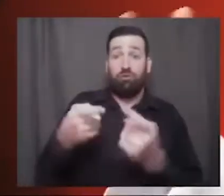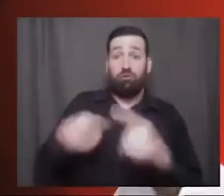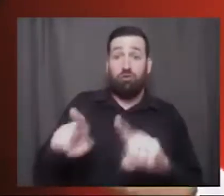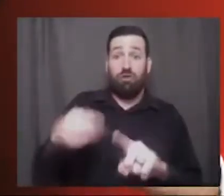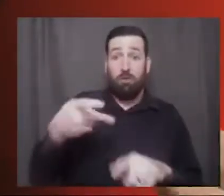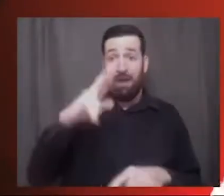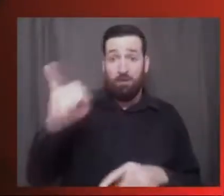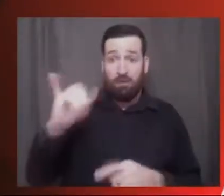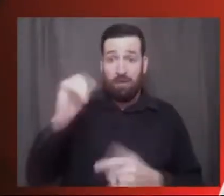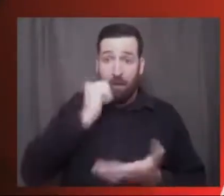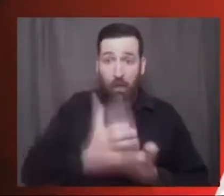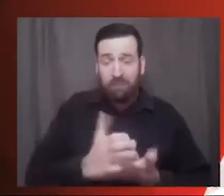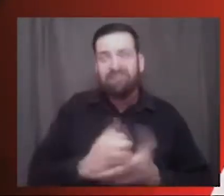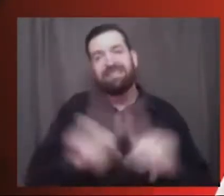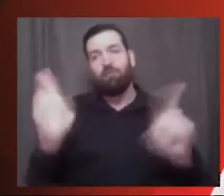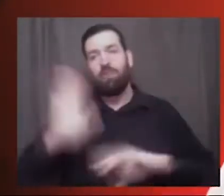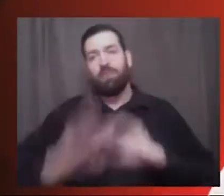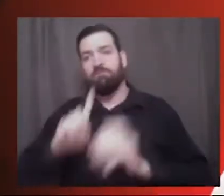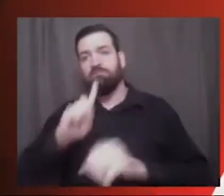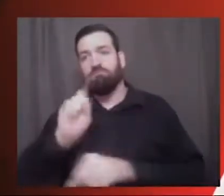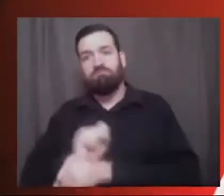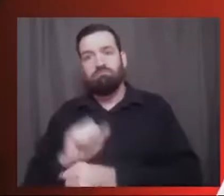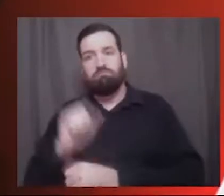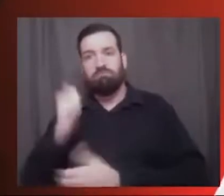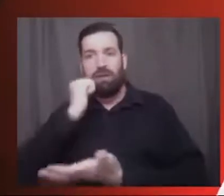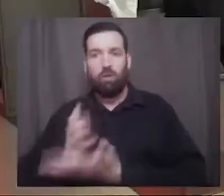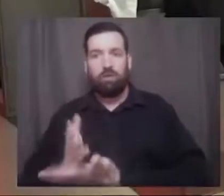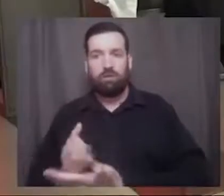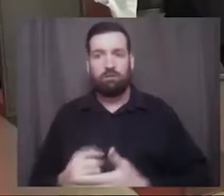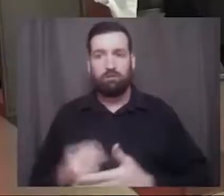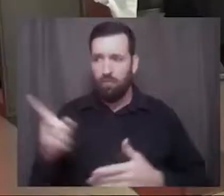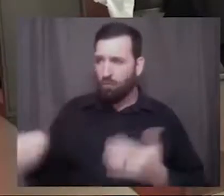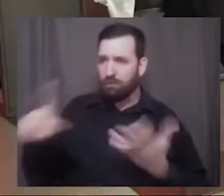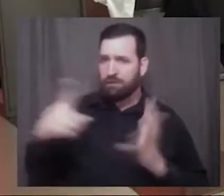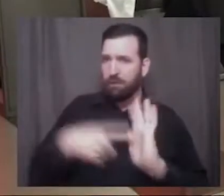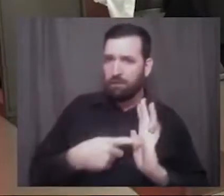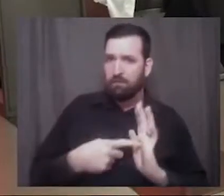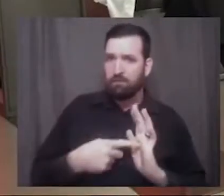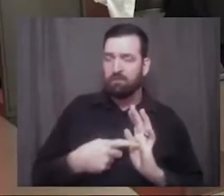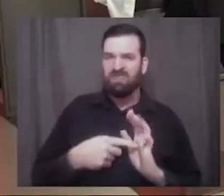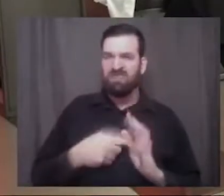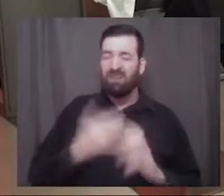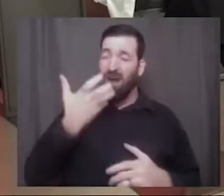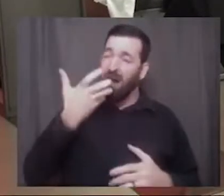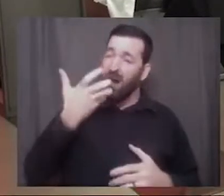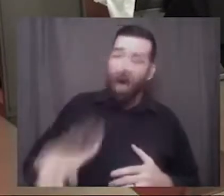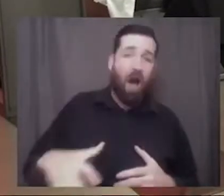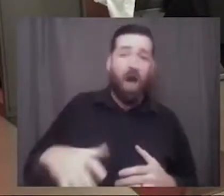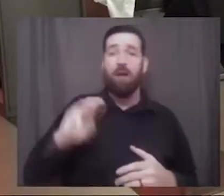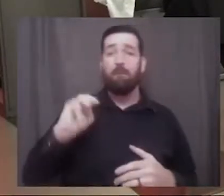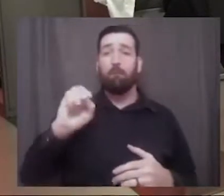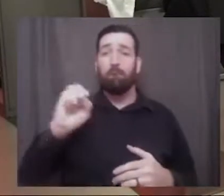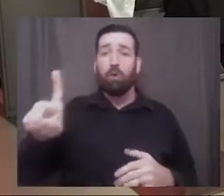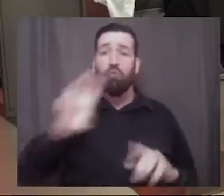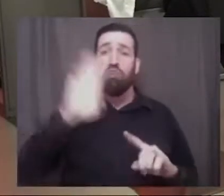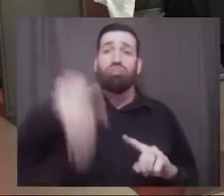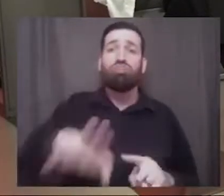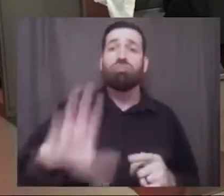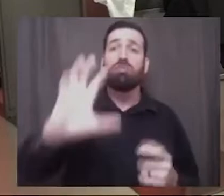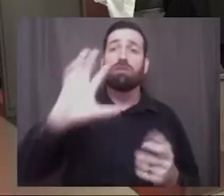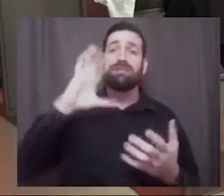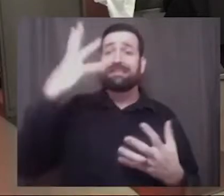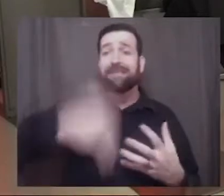you would treat during menopause. But those symptoms are those raging hot flashes, mood changes, sleep disturbances, a lot of the